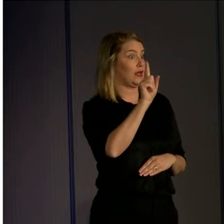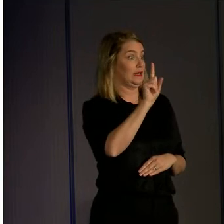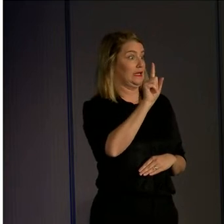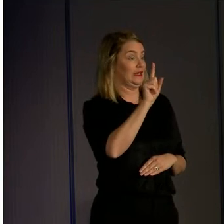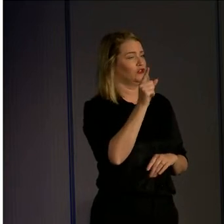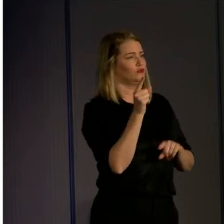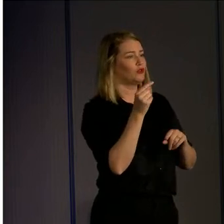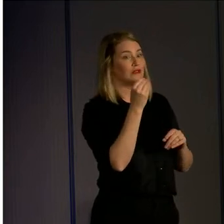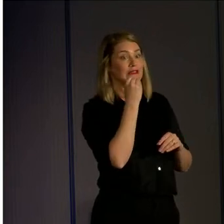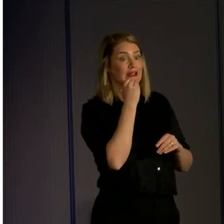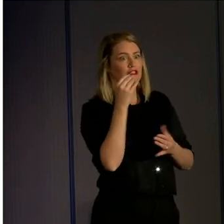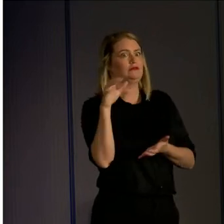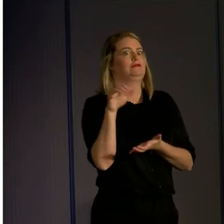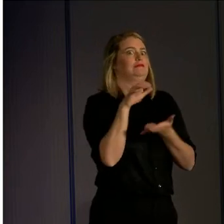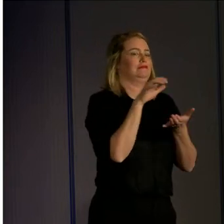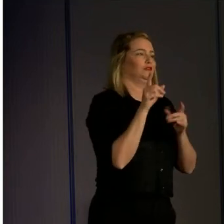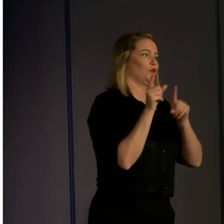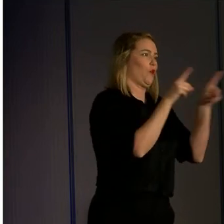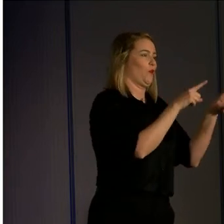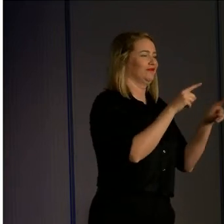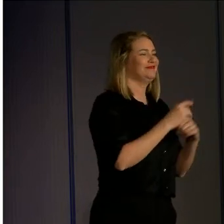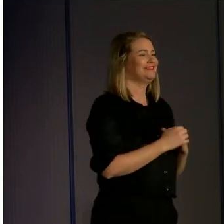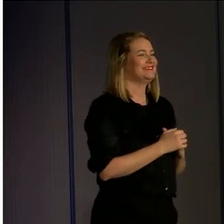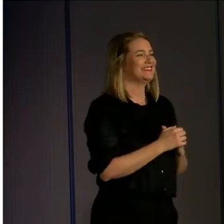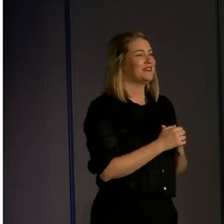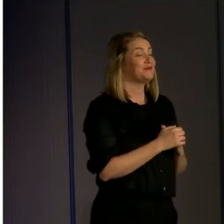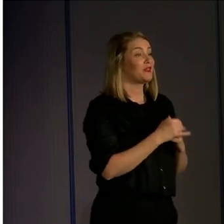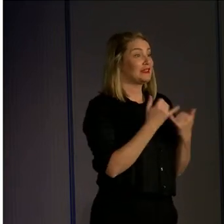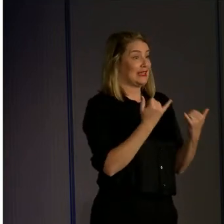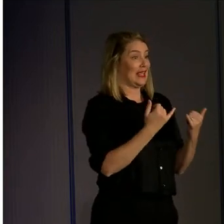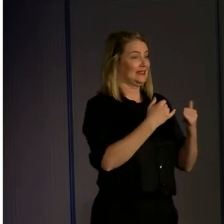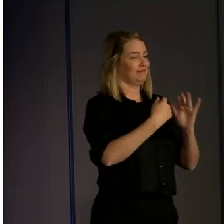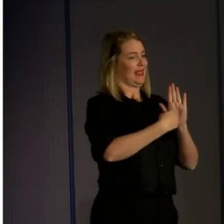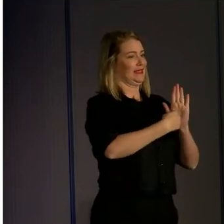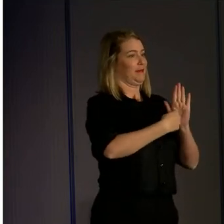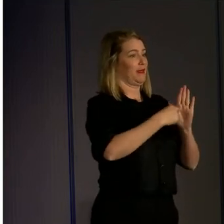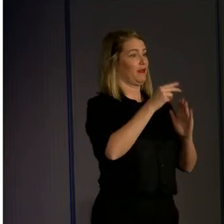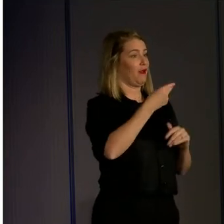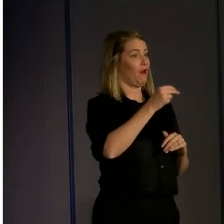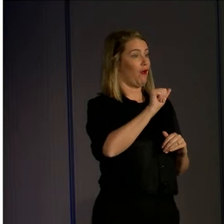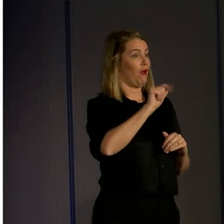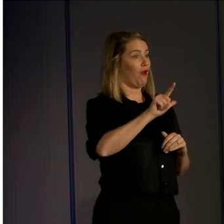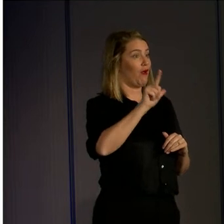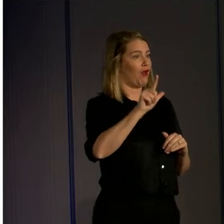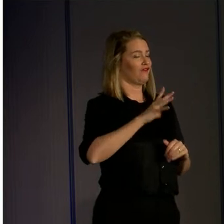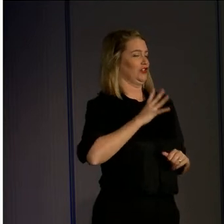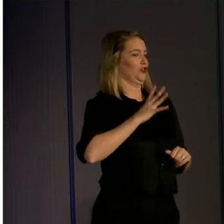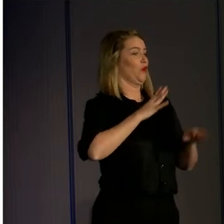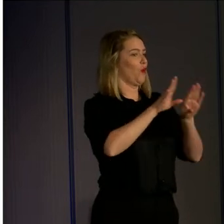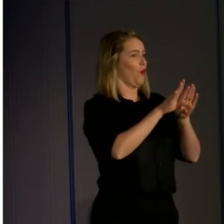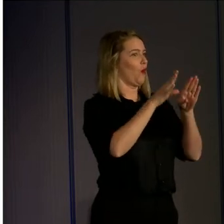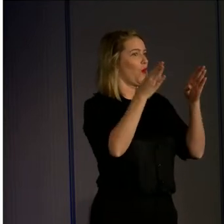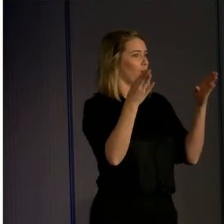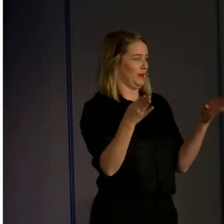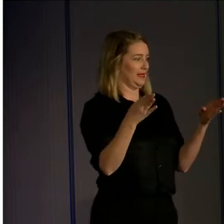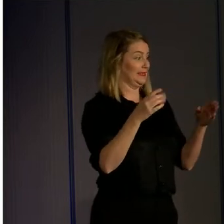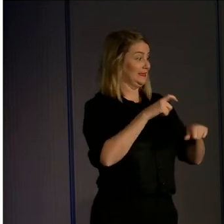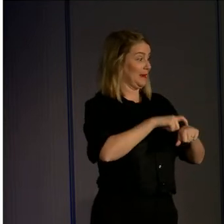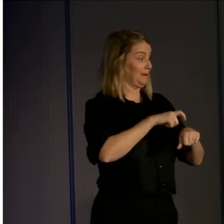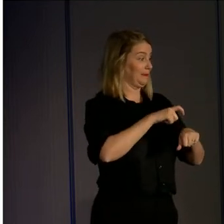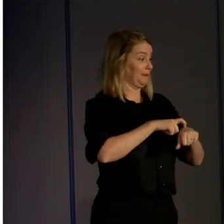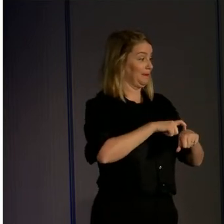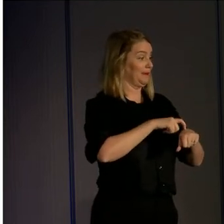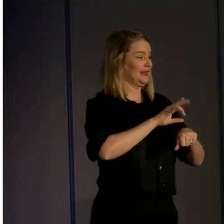lunch and stop by. And the exhibit hall officially opens this morning at 9:30 a.m., so take the opportunity to explore all the